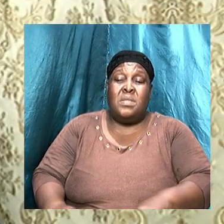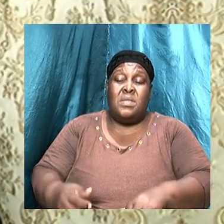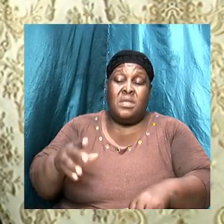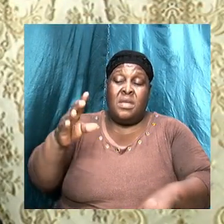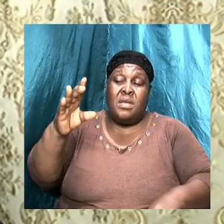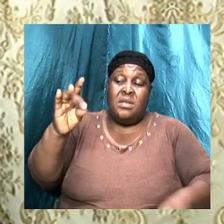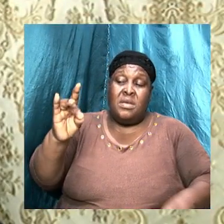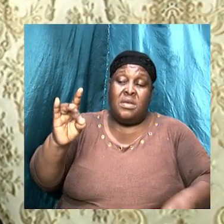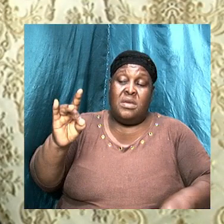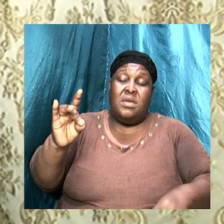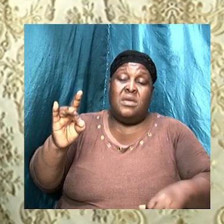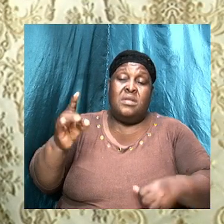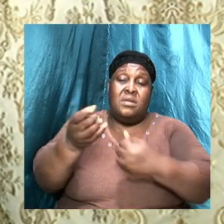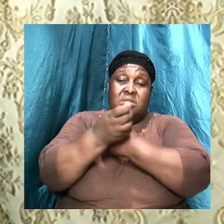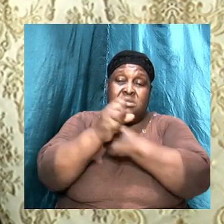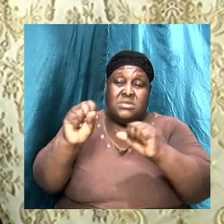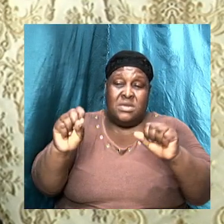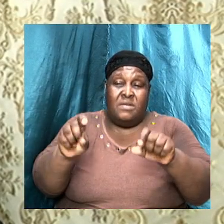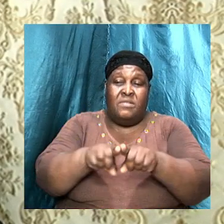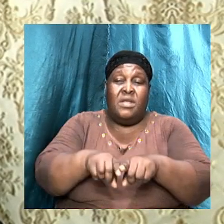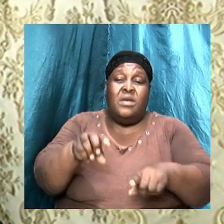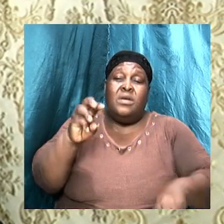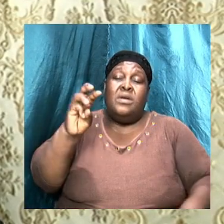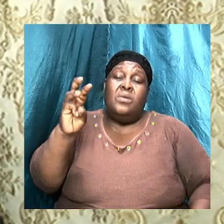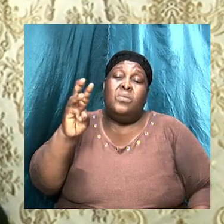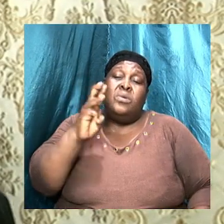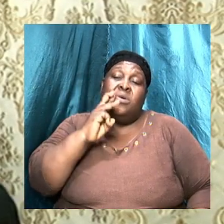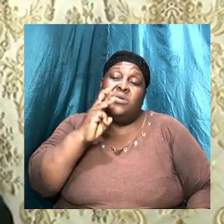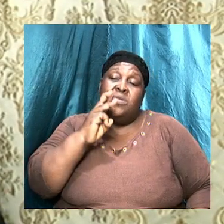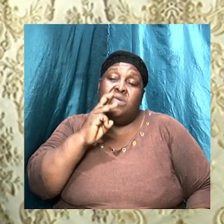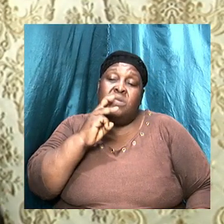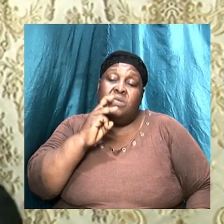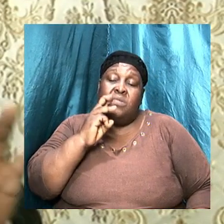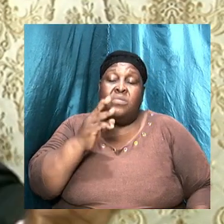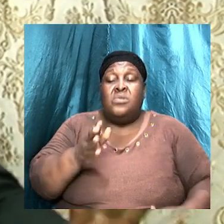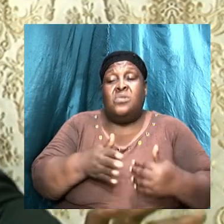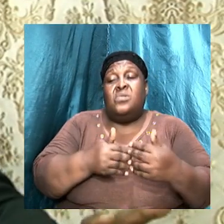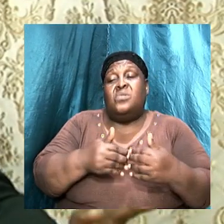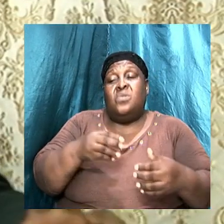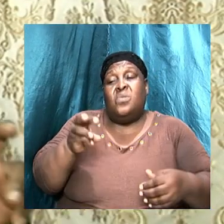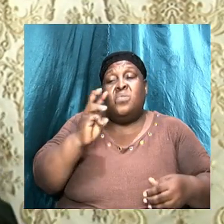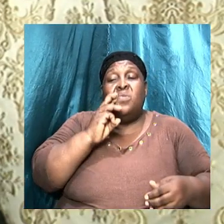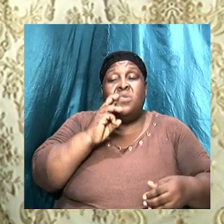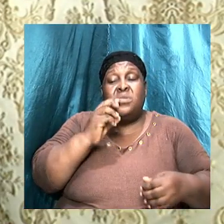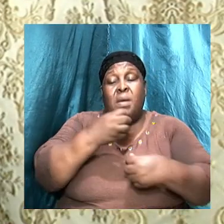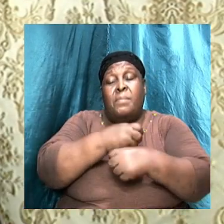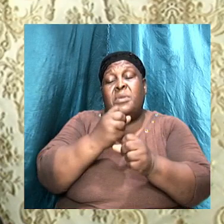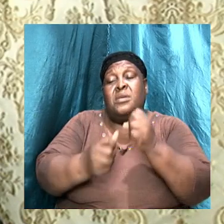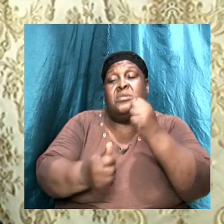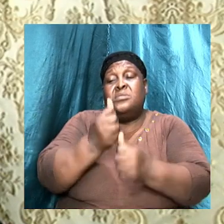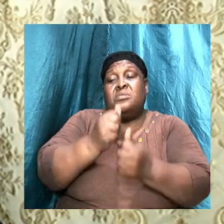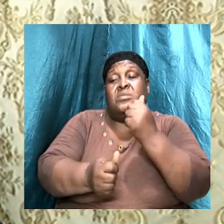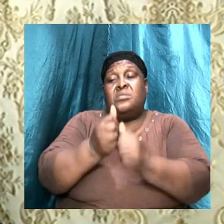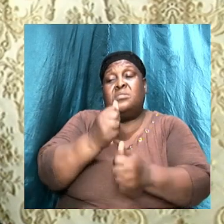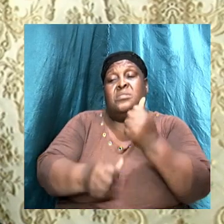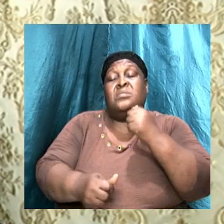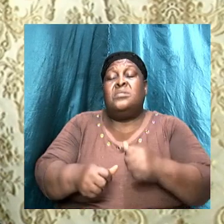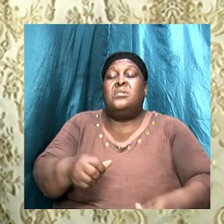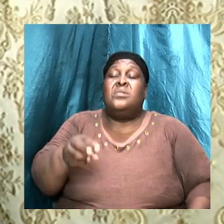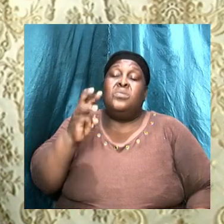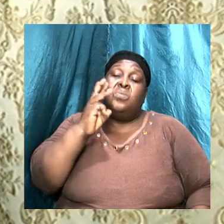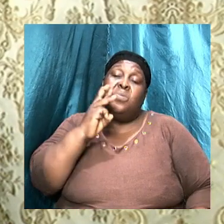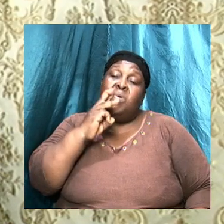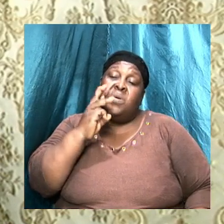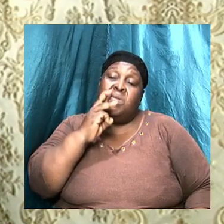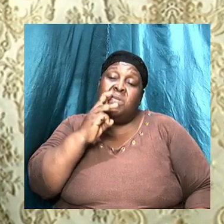saved, and we mentioned about the water, and that the water was present. The water caused destruction. Water saved. Water